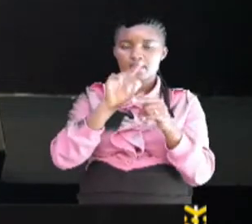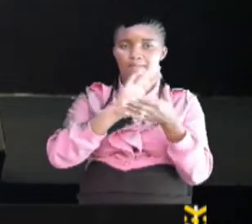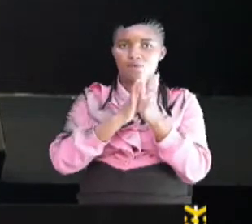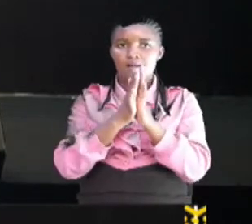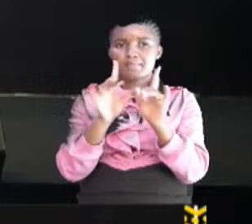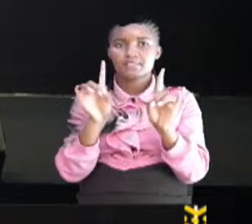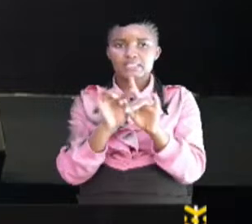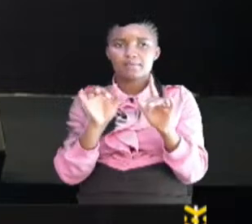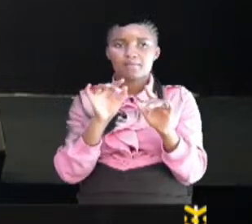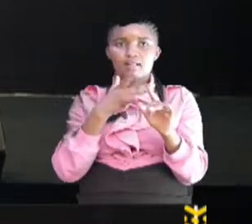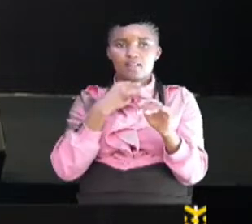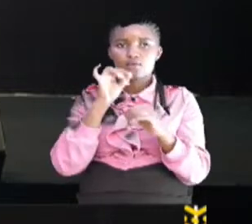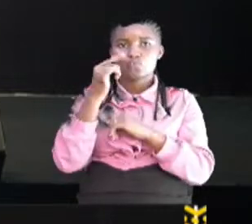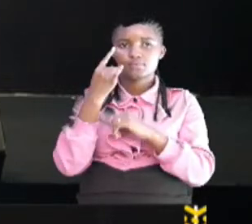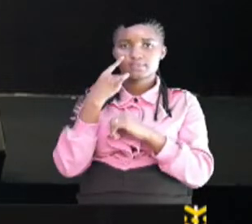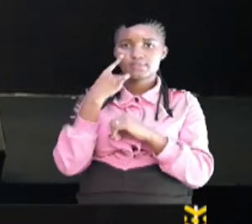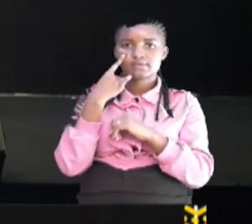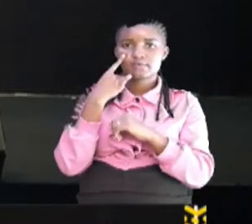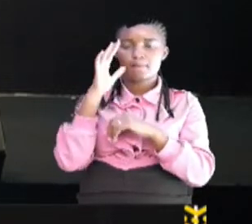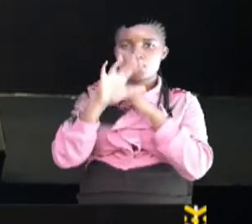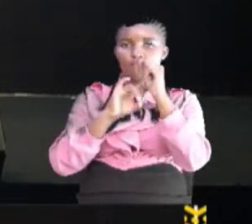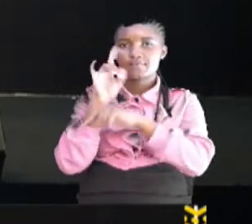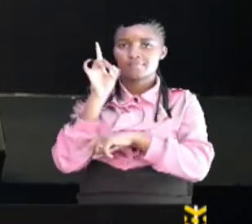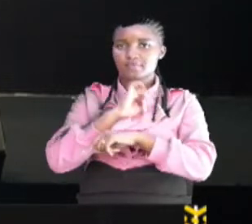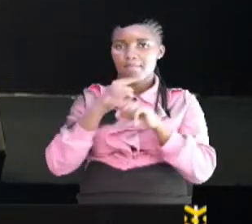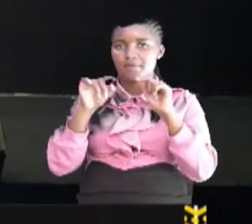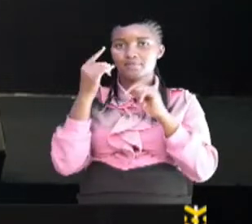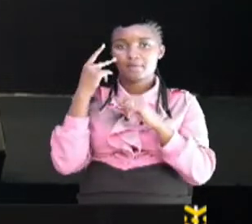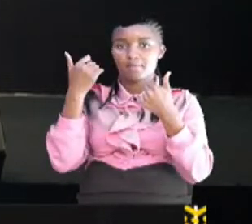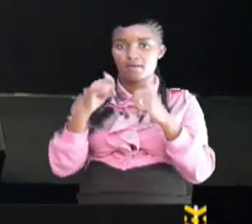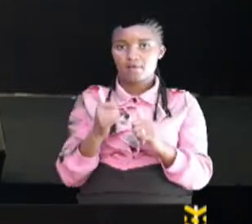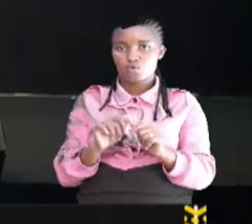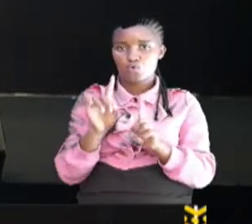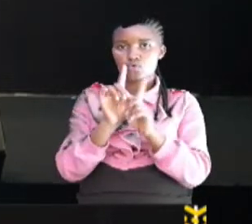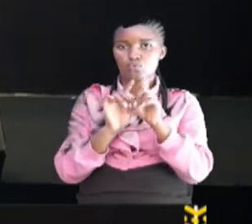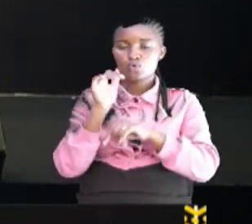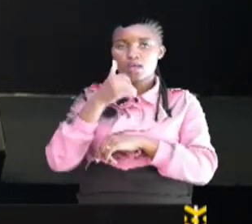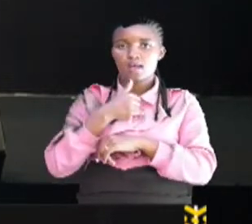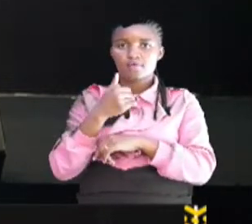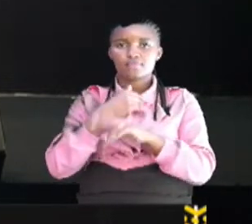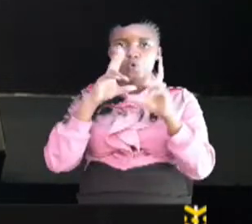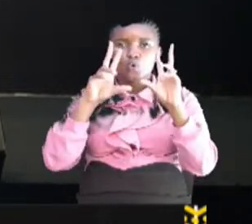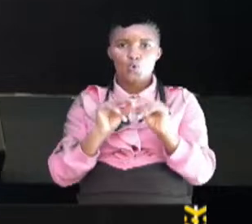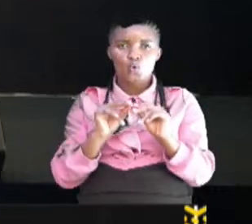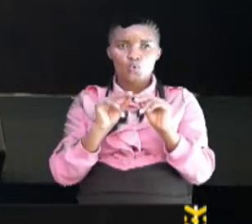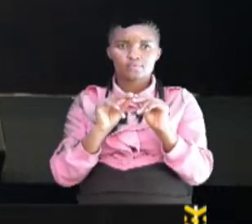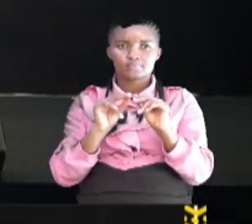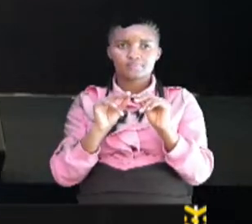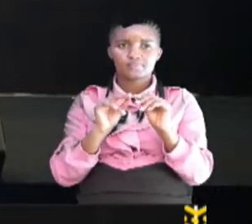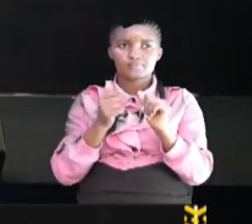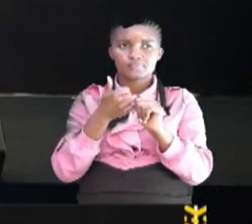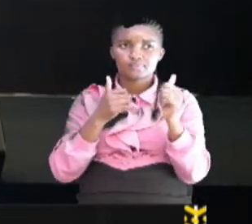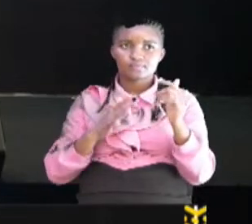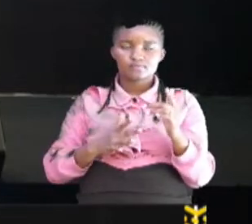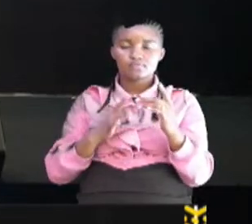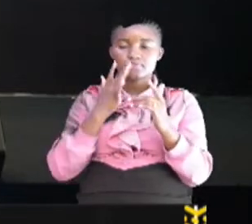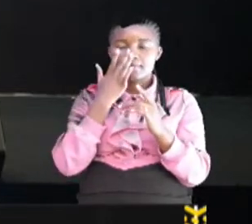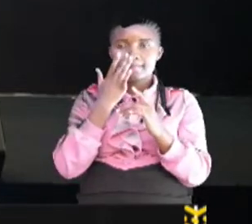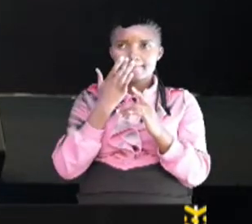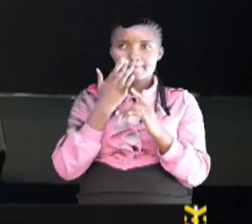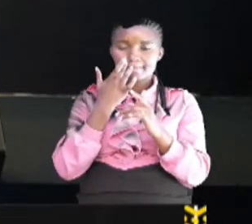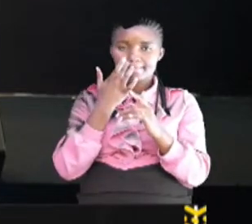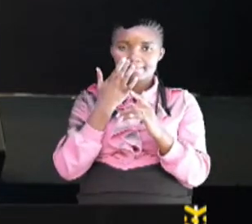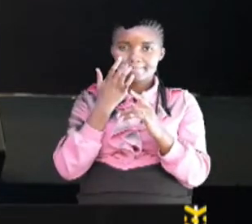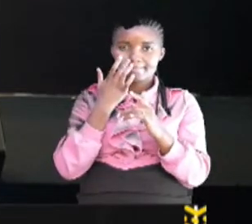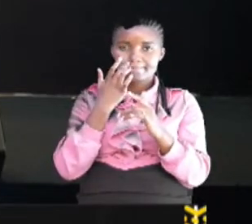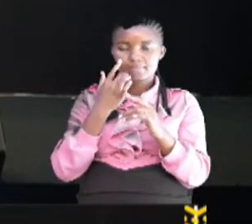though you've seen the movie, but actually you haven't seen the movie. And there were no spoilers until you got into the cinema to really see